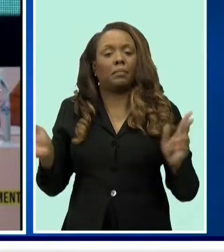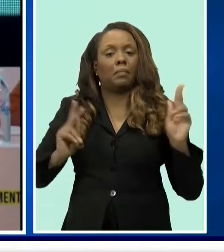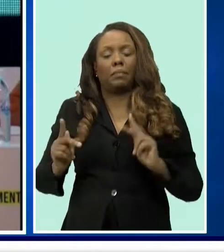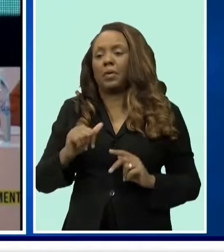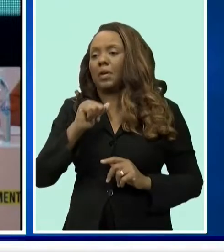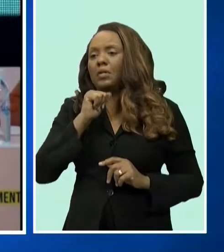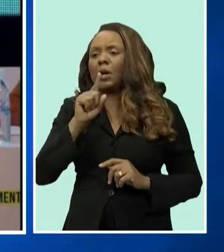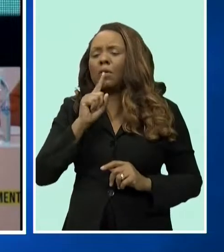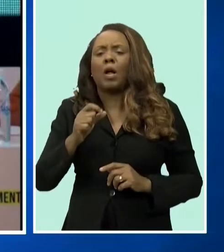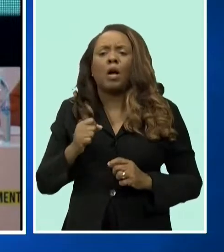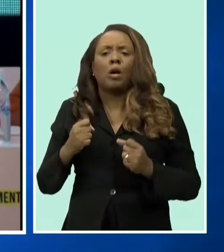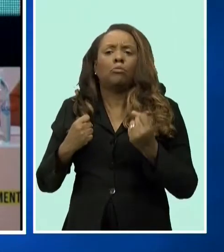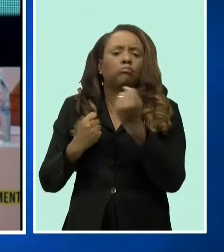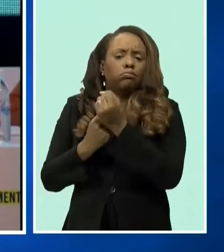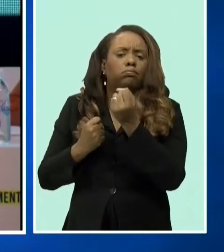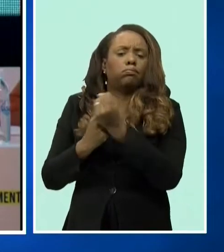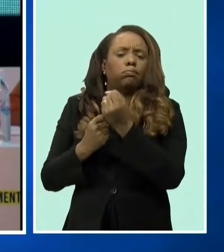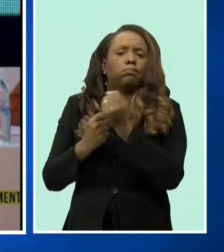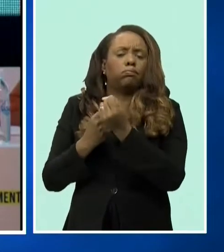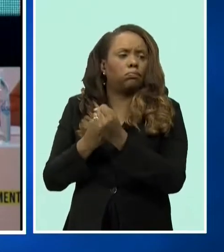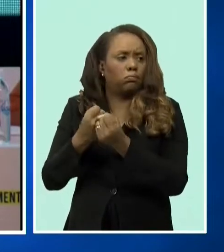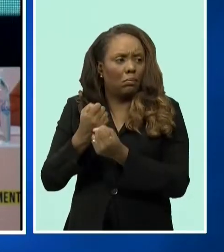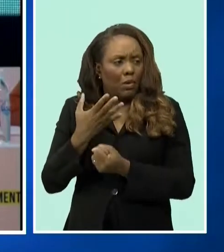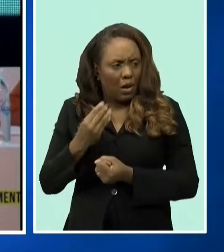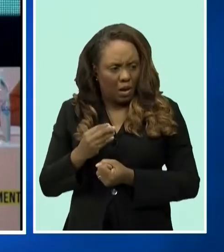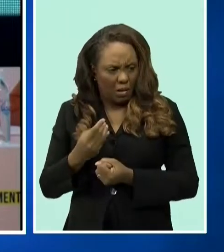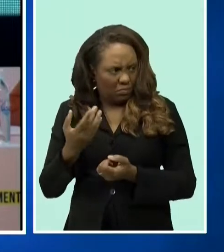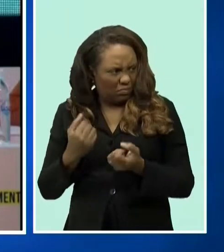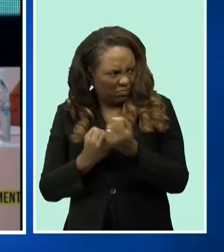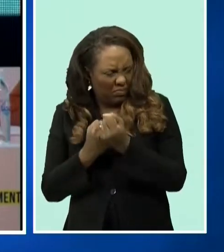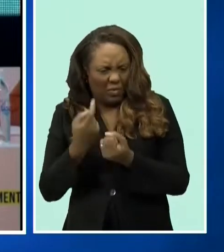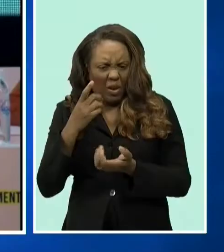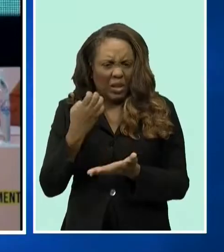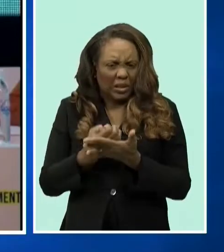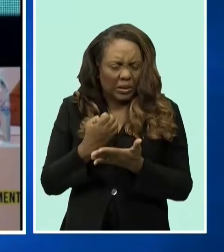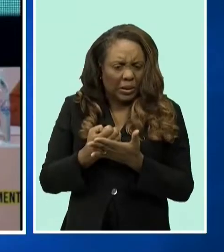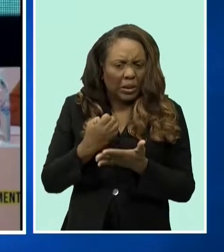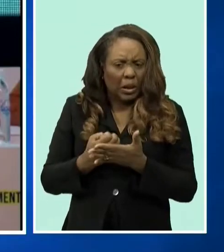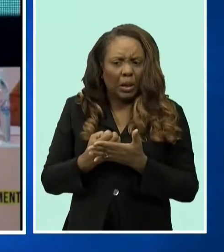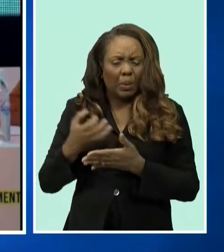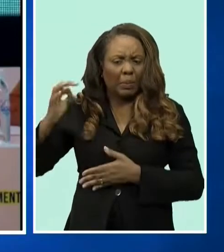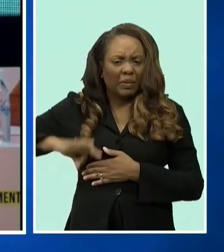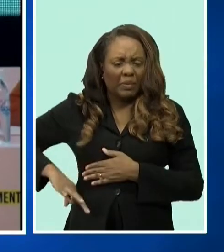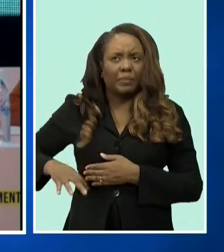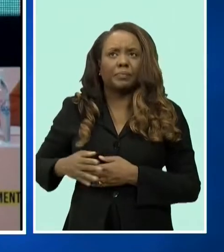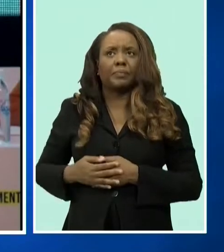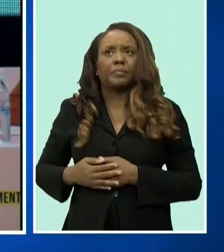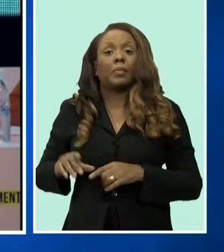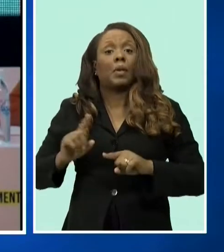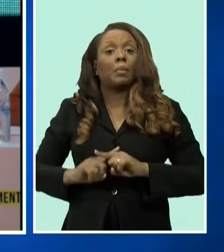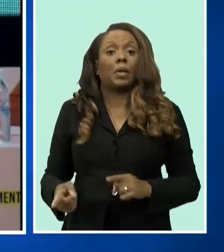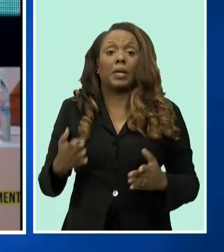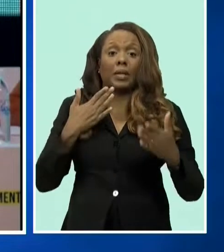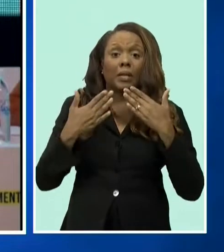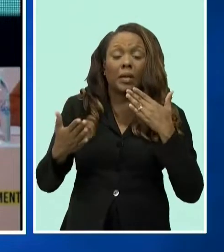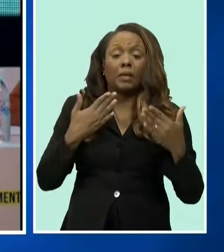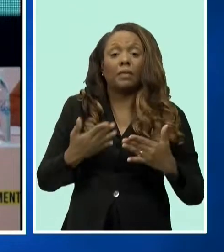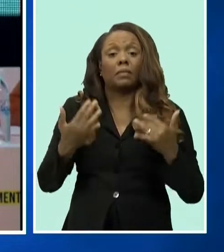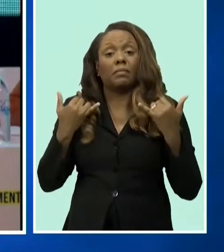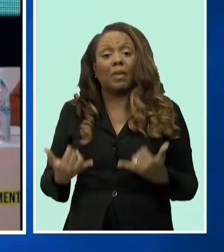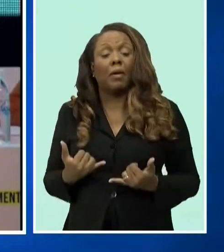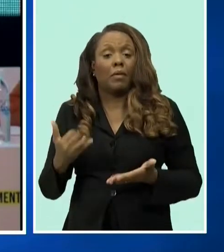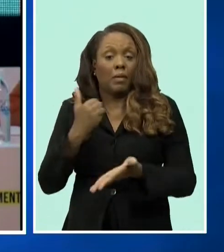so we have to look at it from that standpoint. And I'm very encouraged by the approach that the Afri-Exim Bank is taking, the